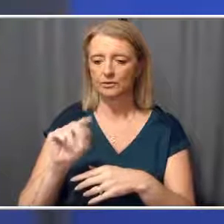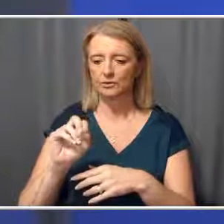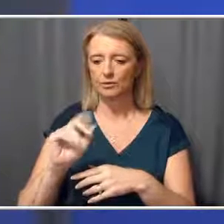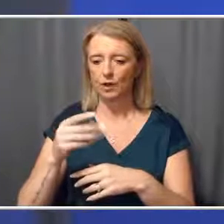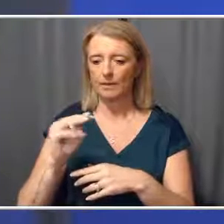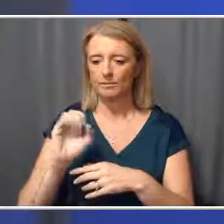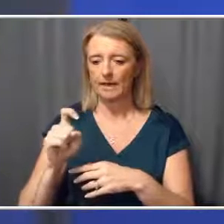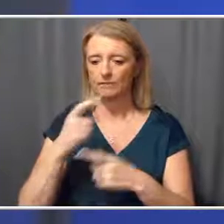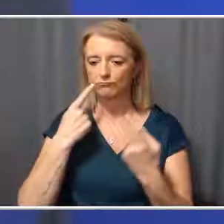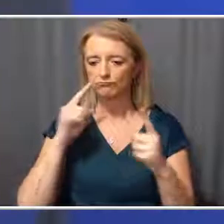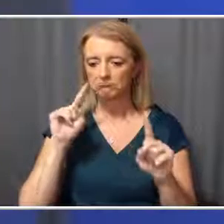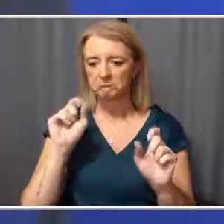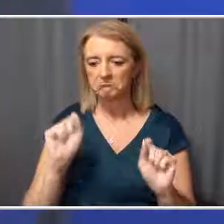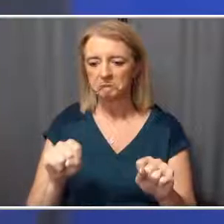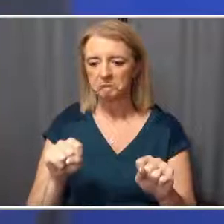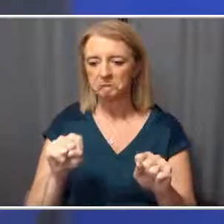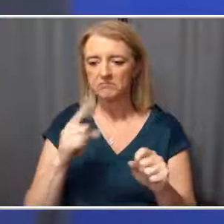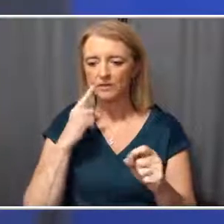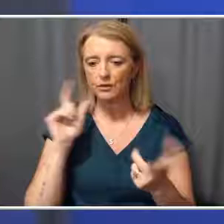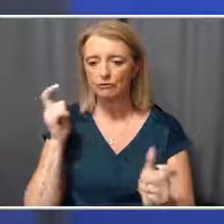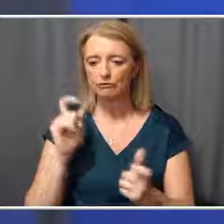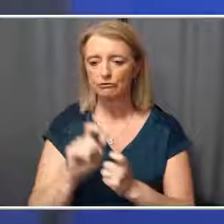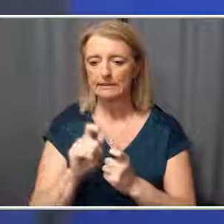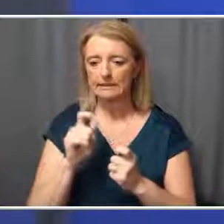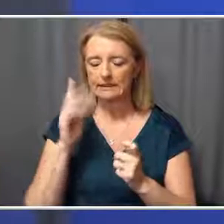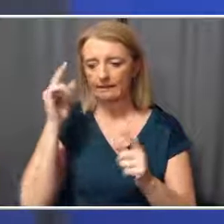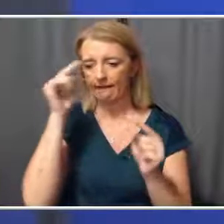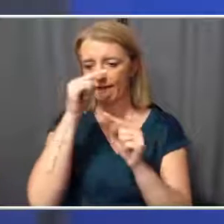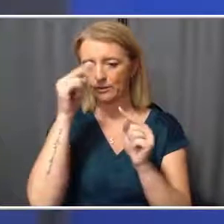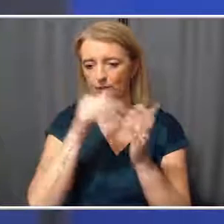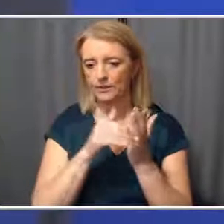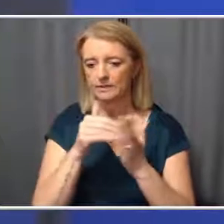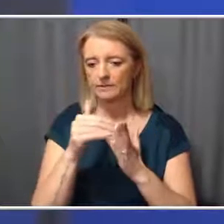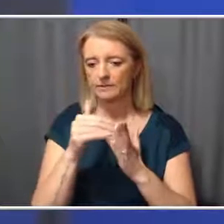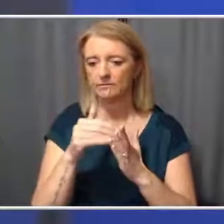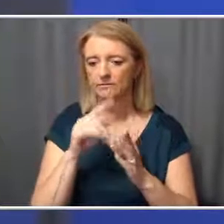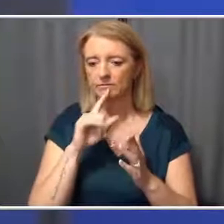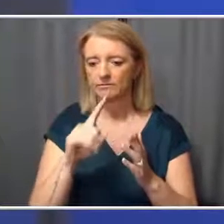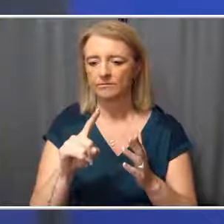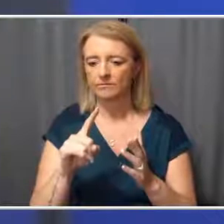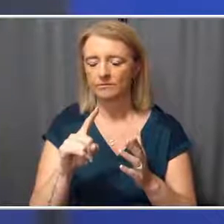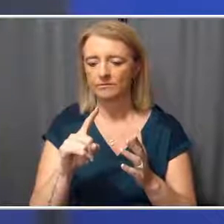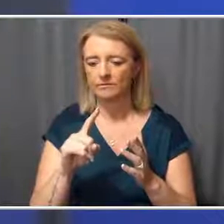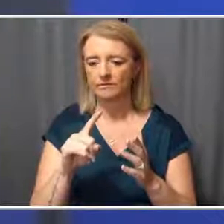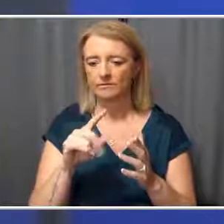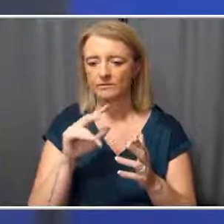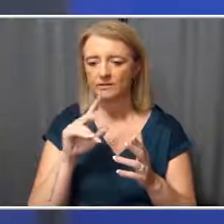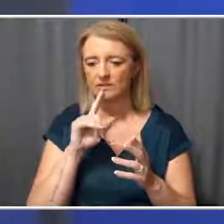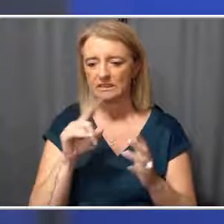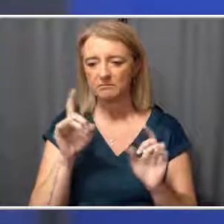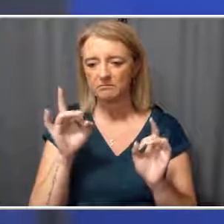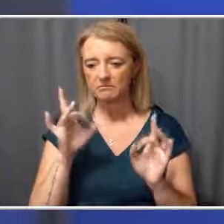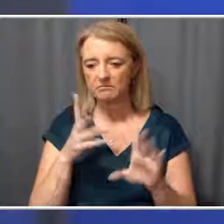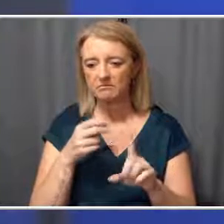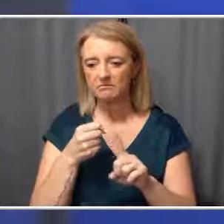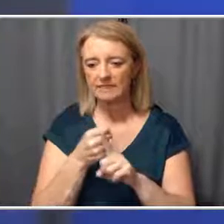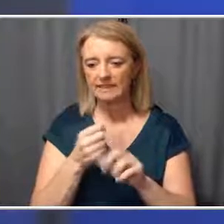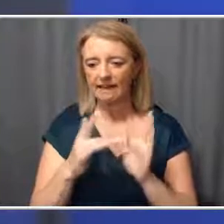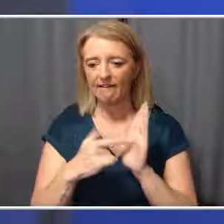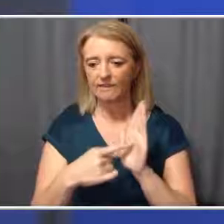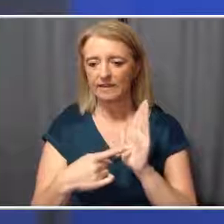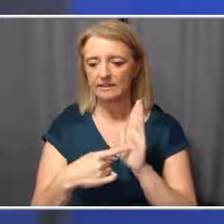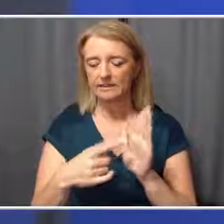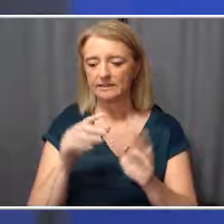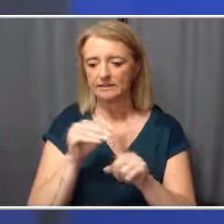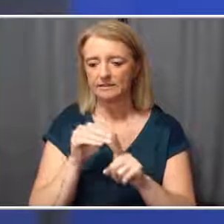This is usually part of the show where Dr. Stites would normally check the COVID count, and we will get to that. I just want to keep Dr. Hawkinson on pins